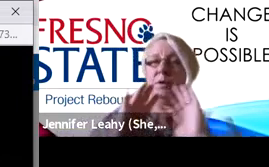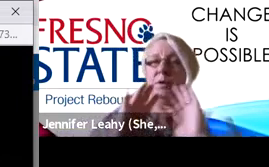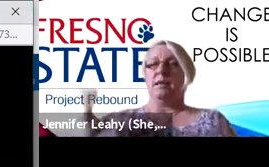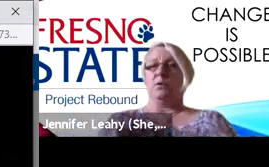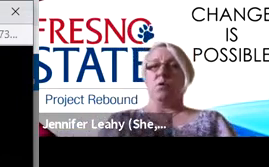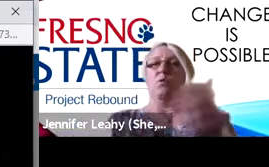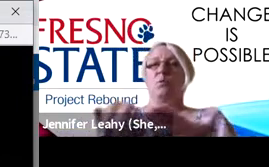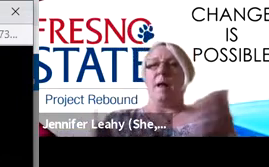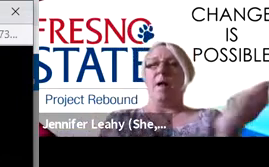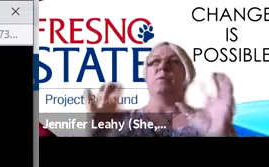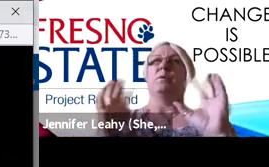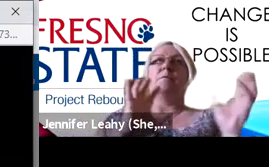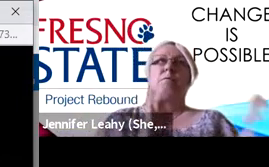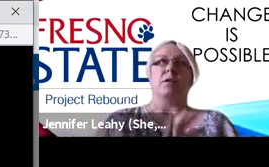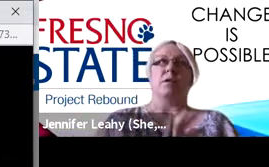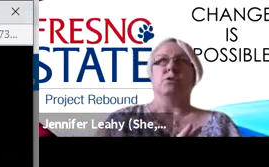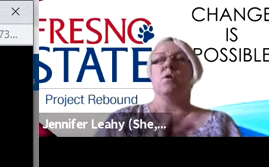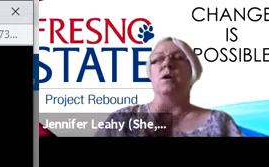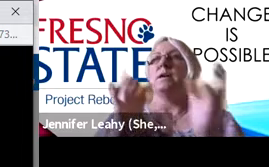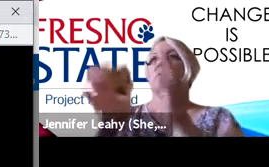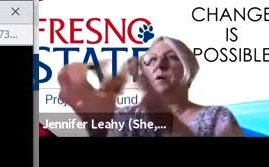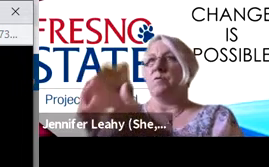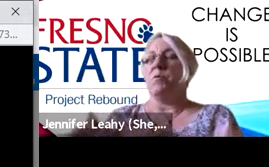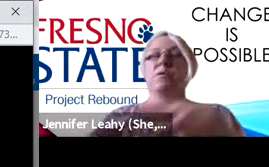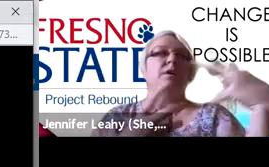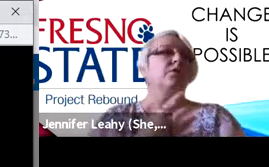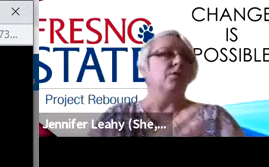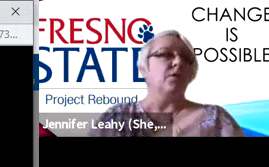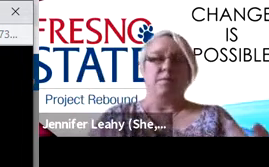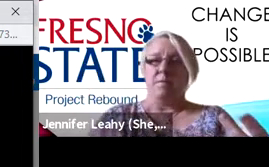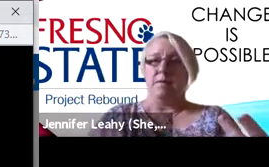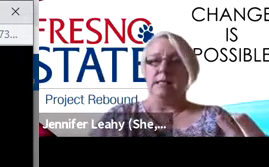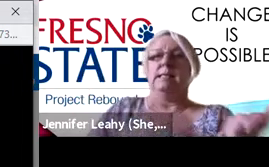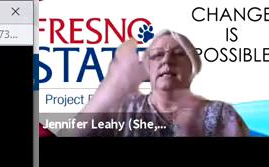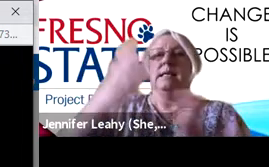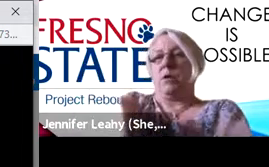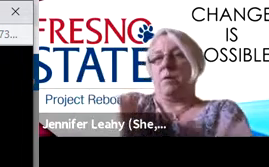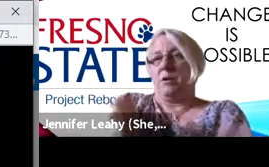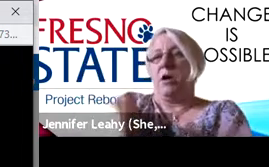person, you're within the local realm, you come from College of Sequoias, you come from Porterville, you come from